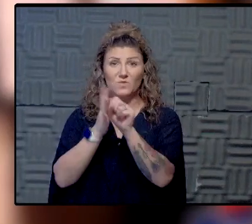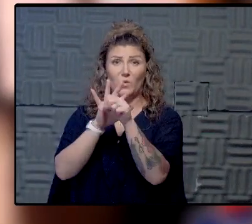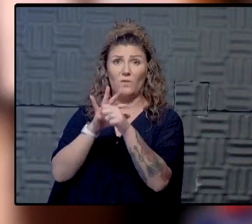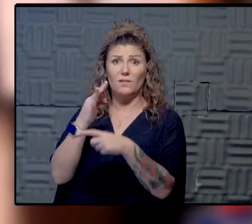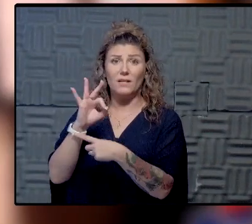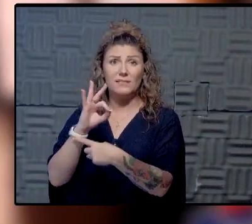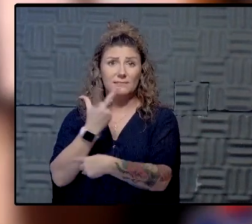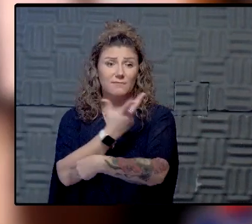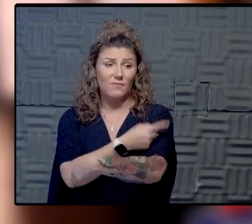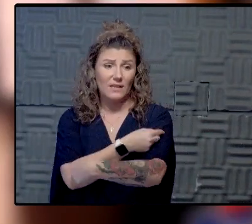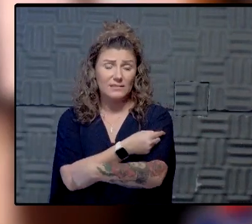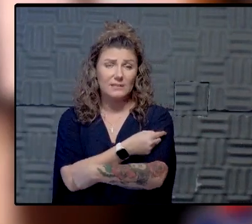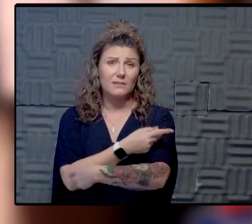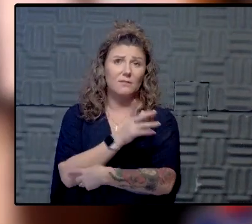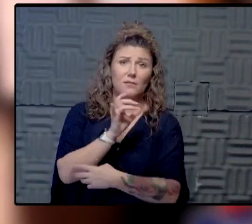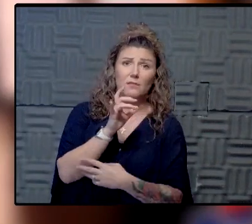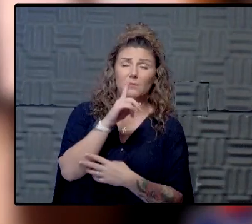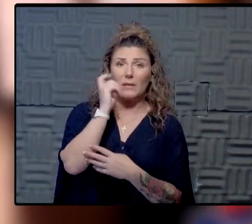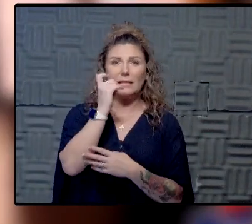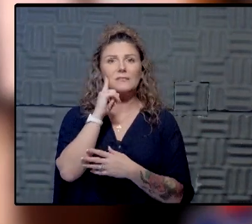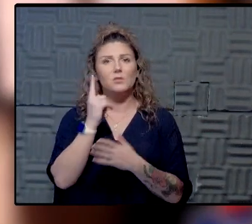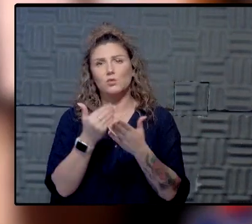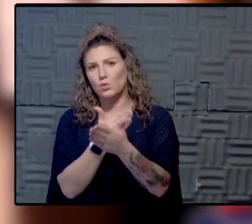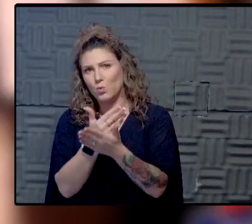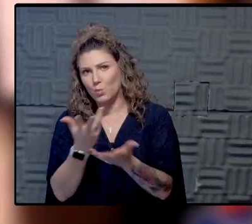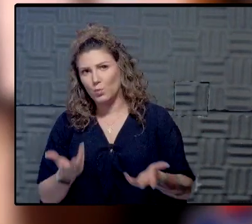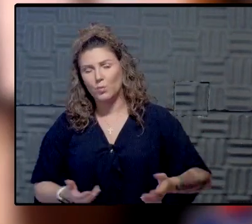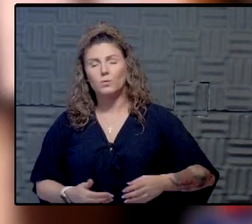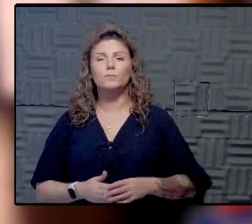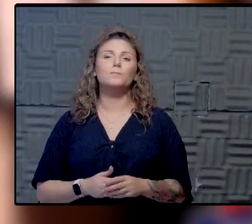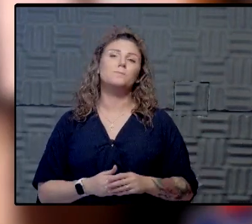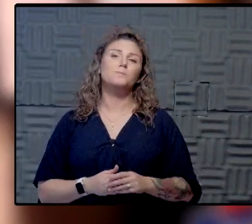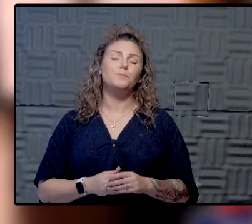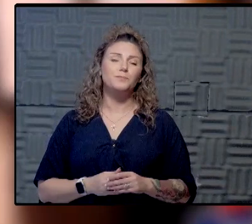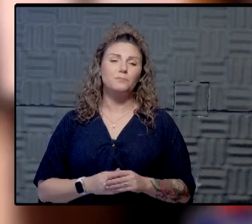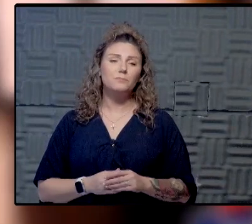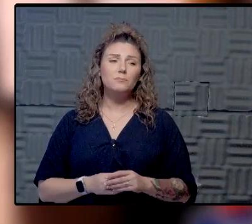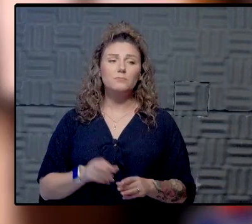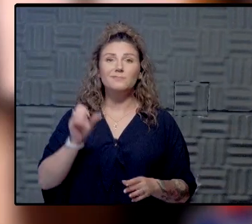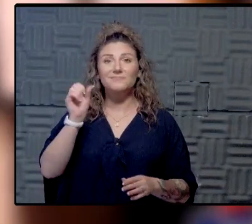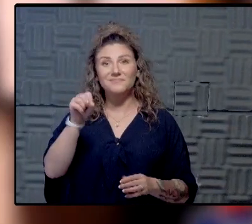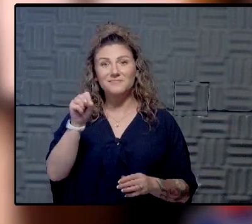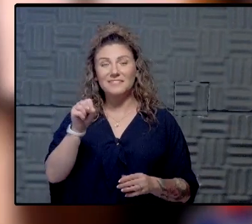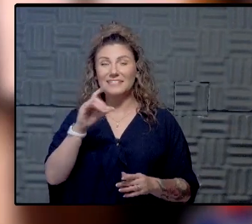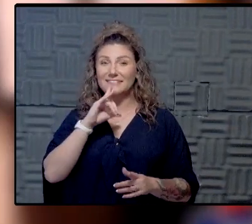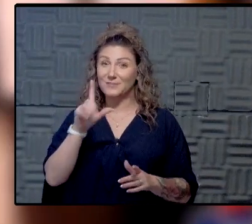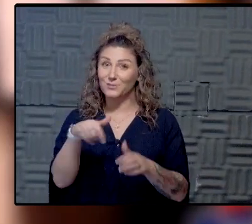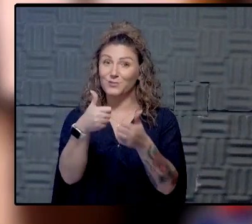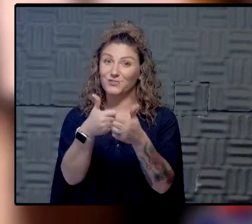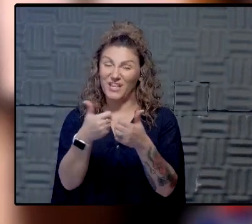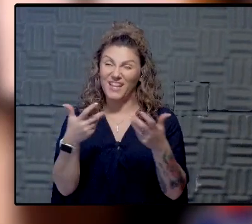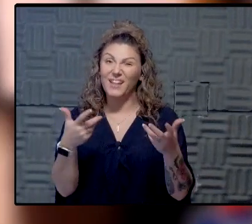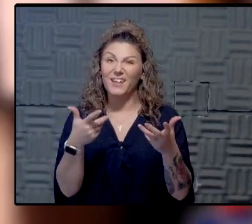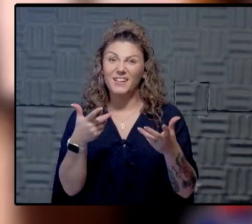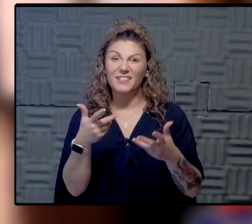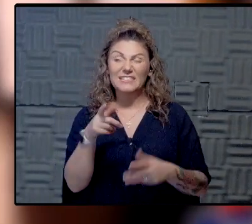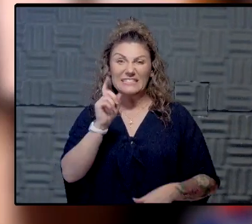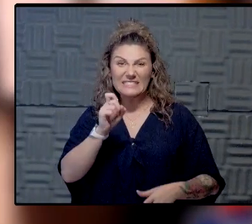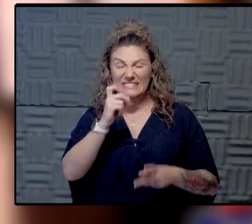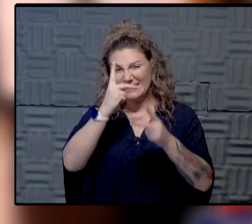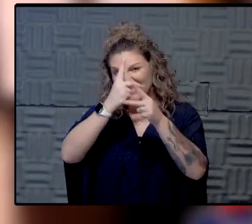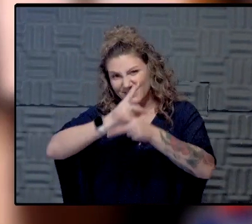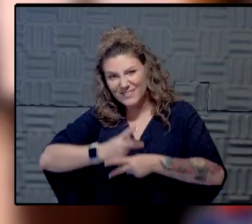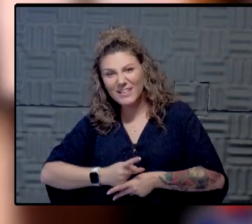coronavirus vaccine, just because it's so new. So. Yeah, it's going to be a challenging one. We'll have to work that